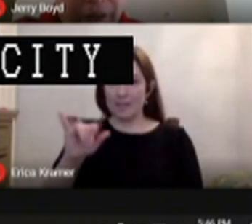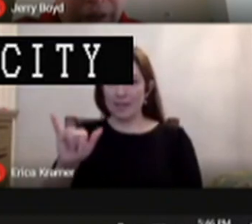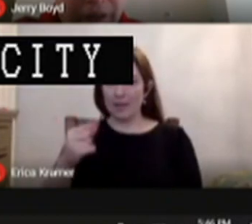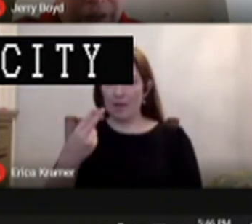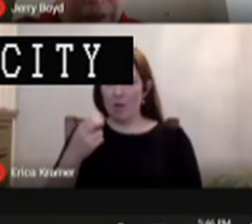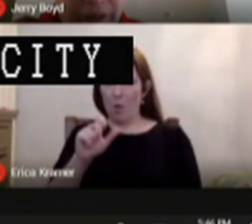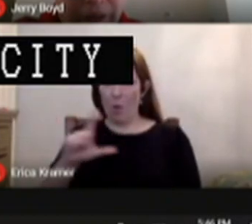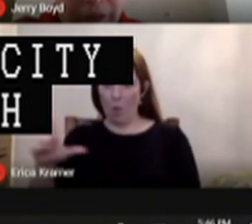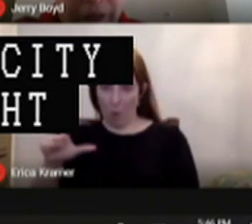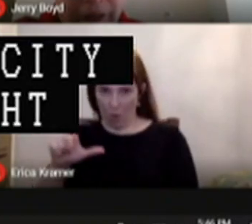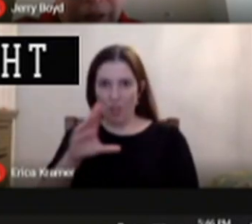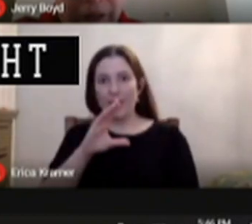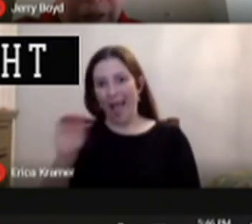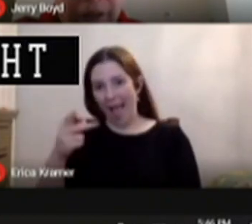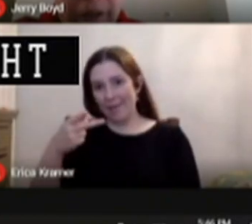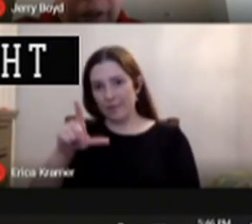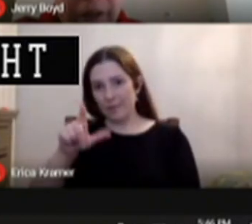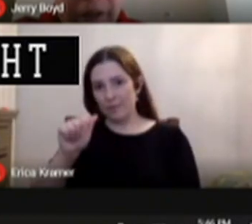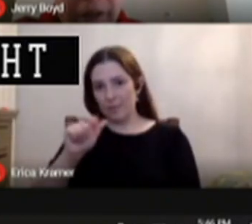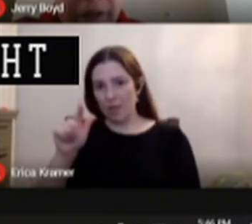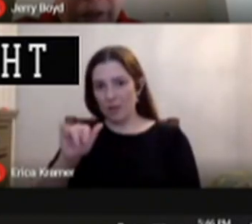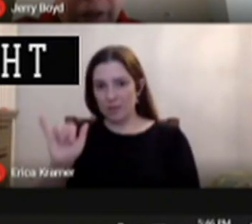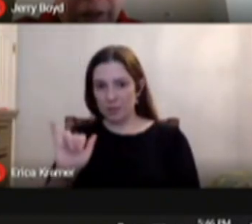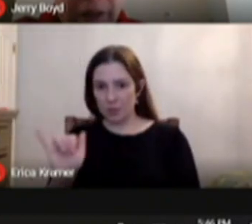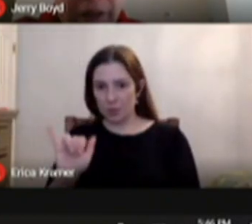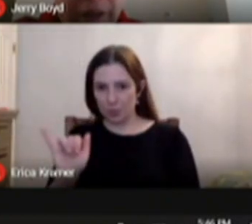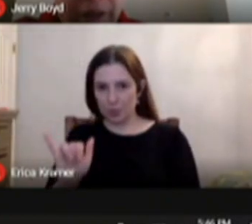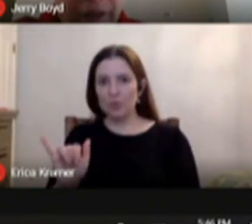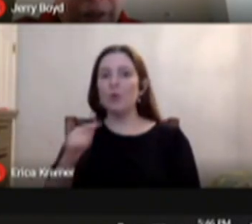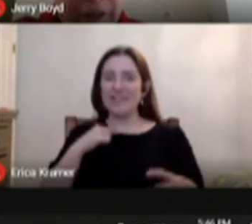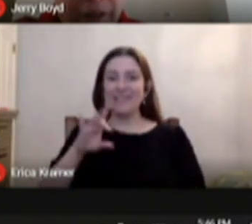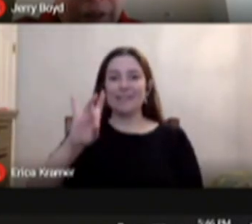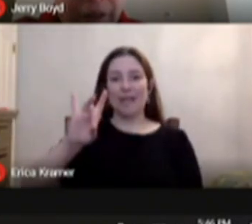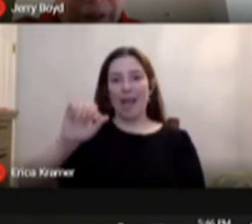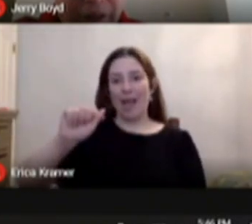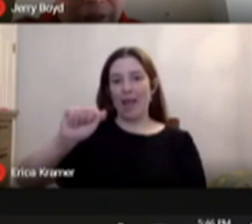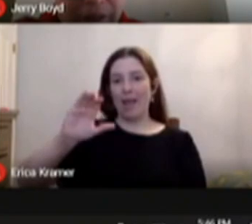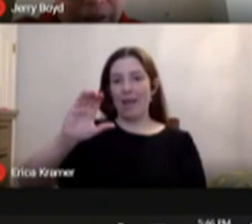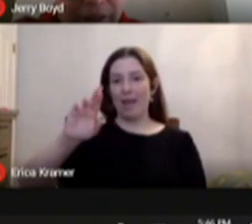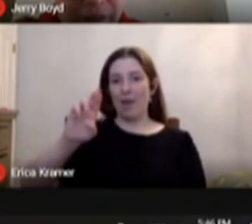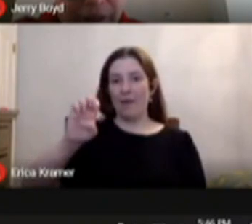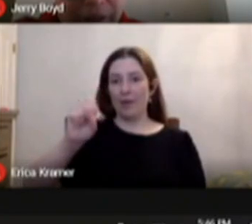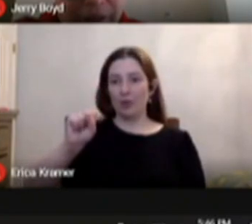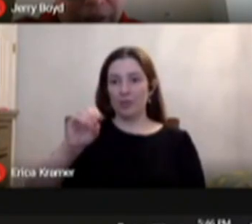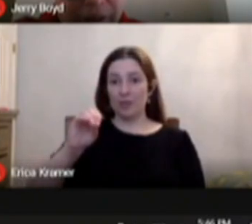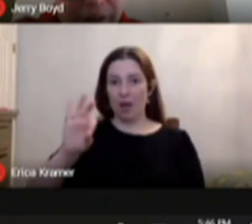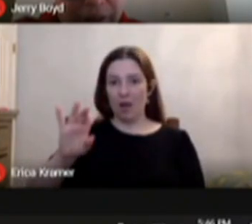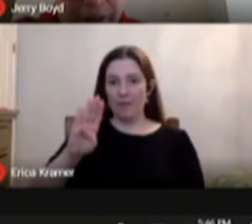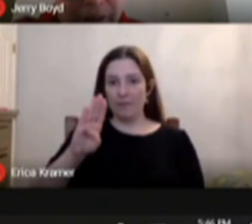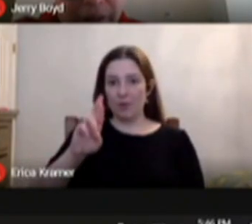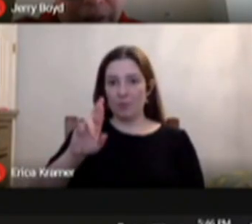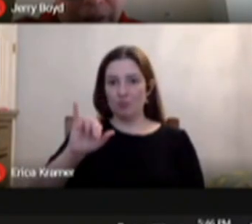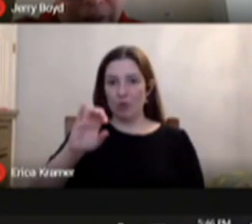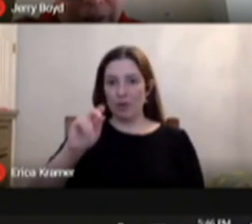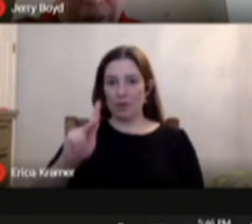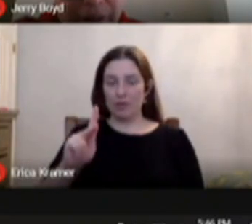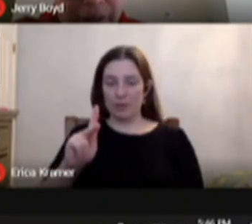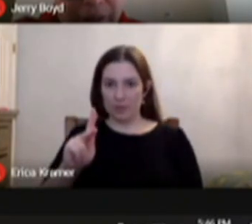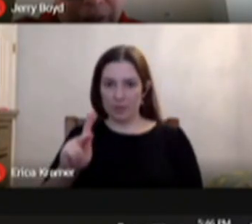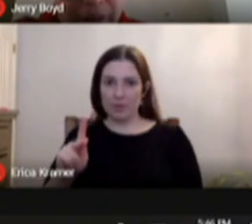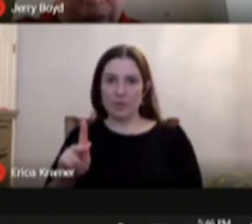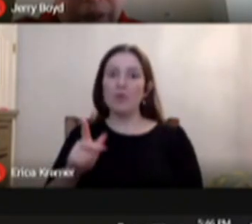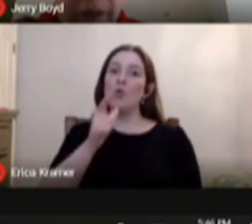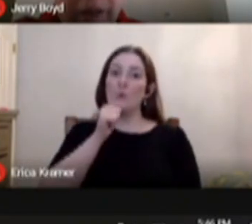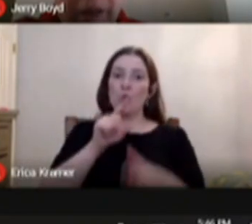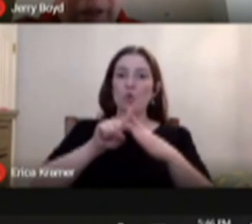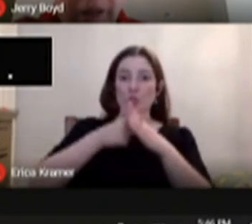it stands today. And this process was really started in 2015 by the mayor, Mayor Walsh, who